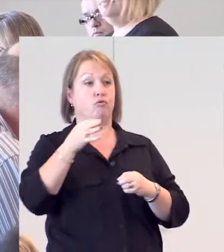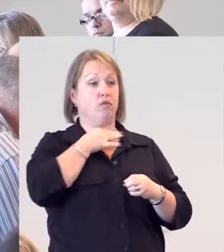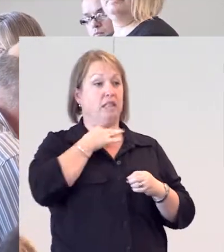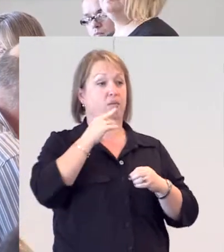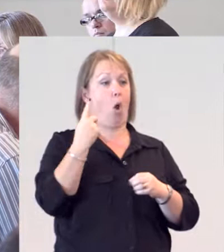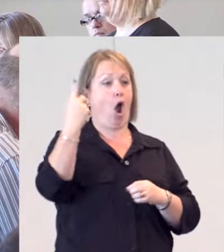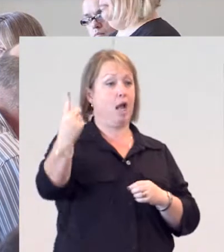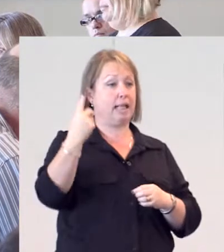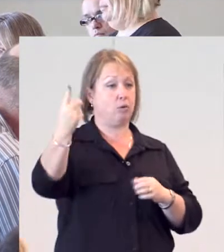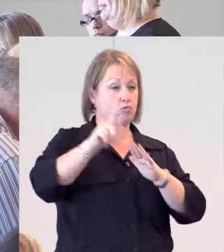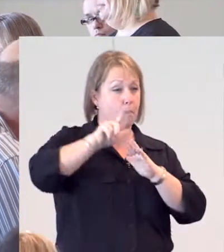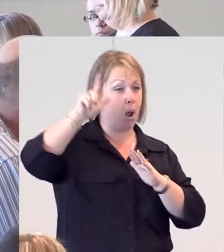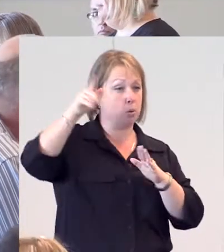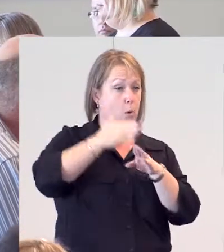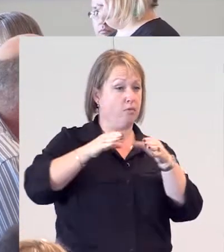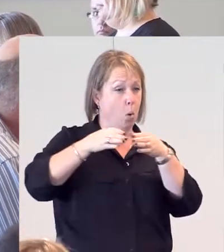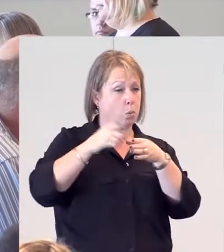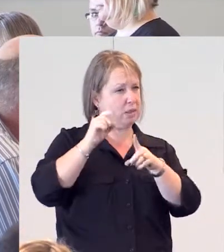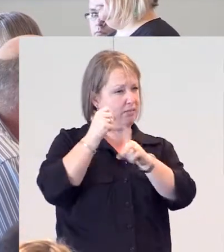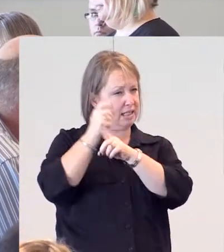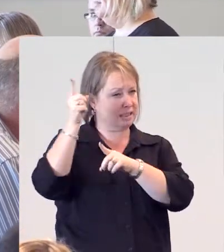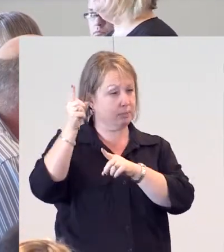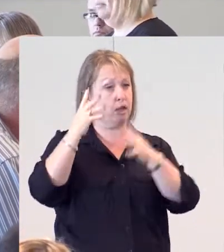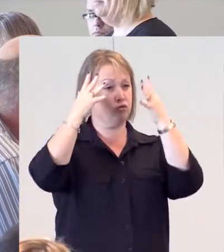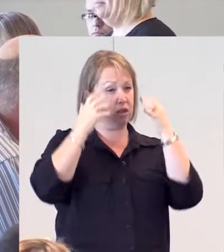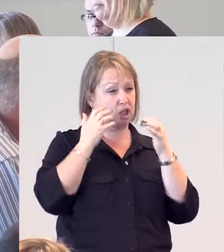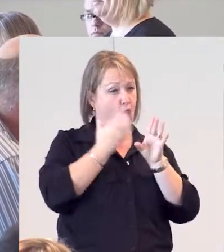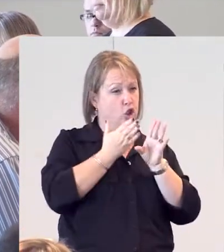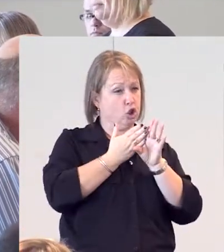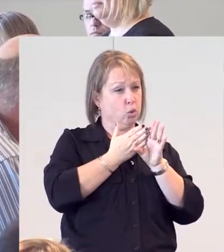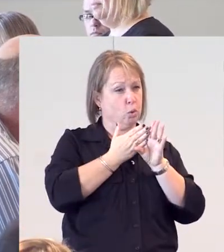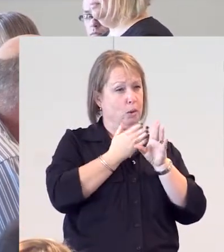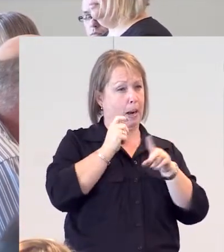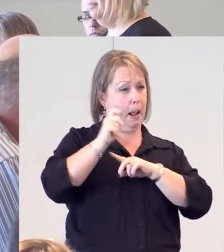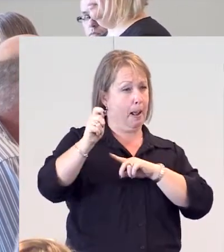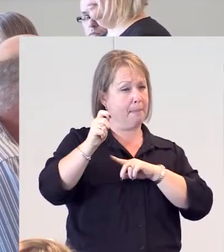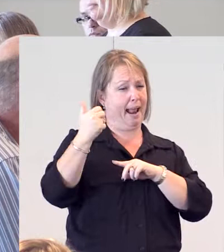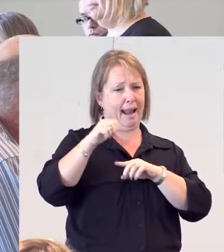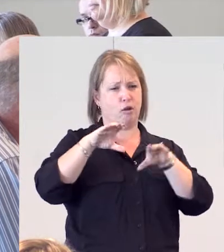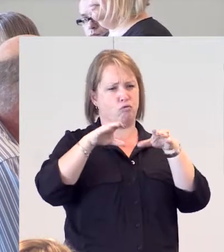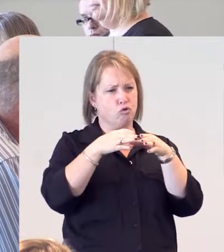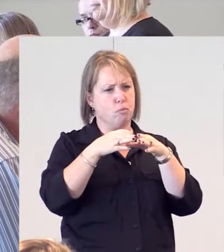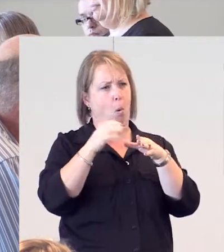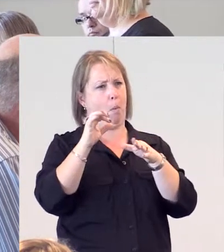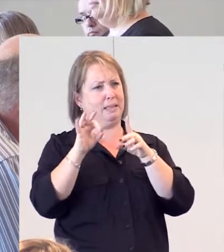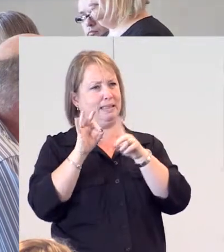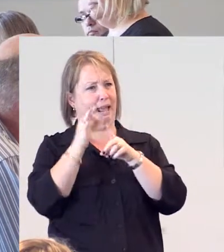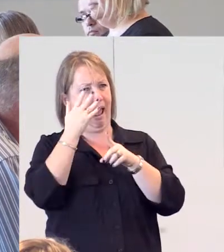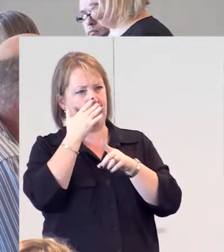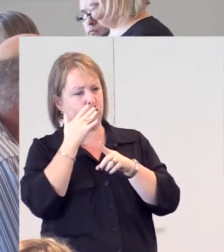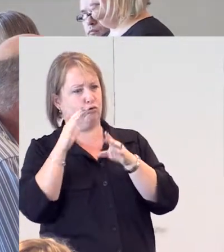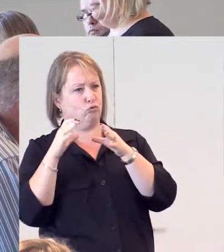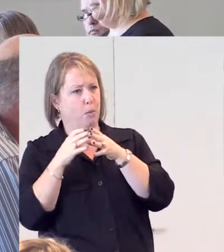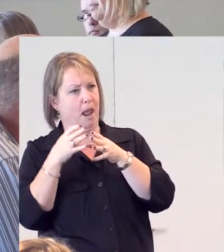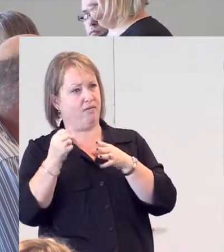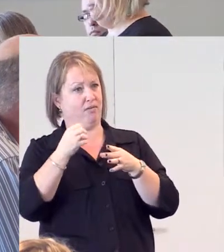remote workforce? What affects them? The stress and psychological claims. Does any particular group, age, occupation have a higher risk? And what strategies are